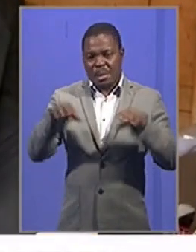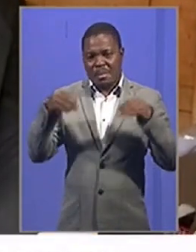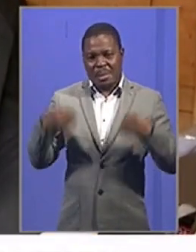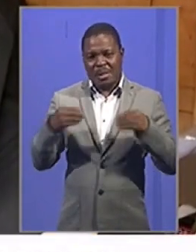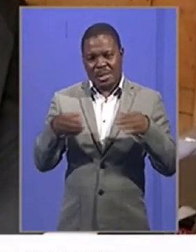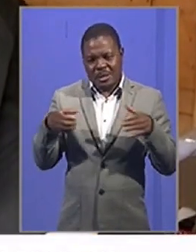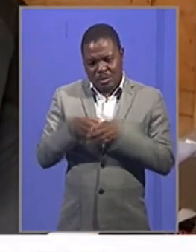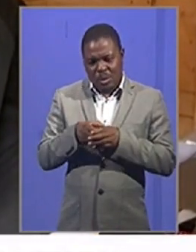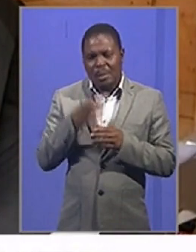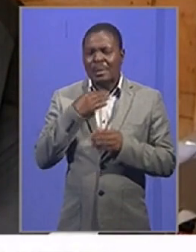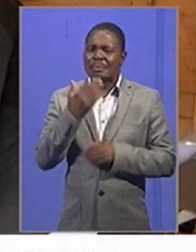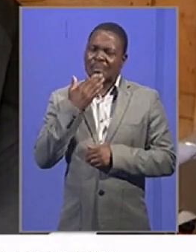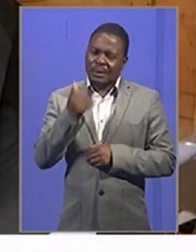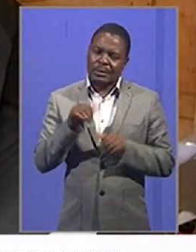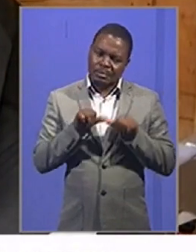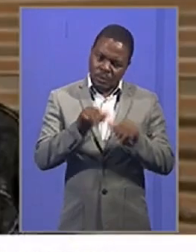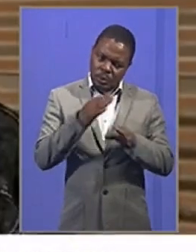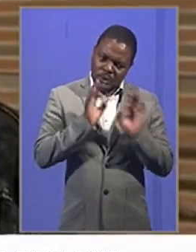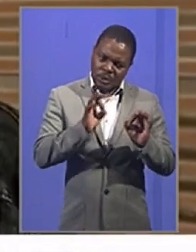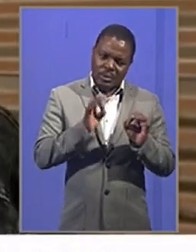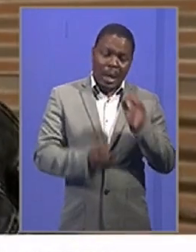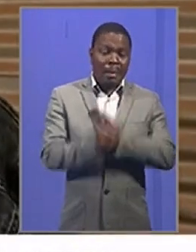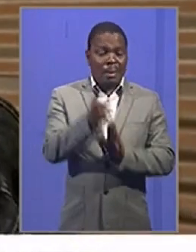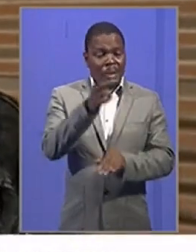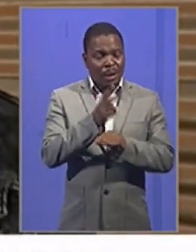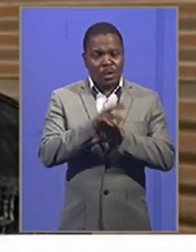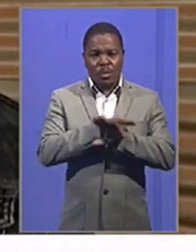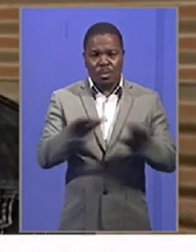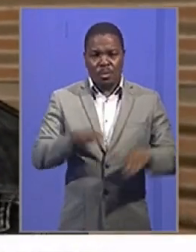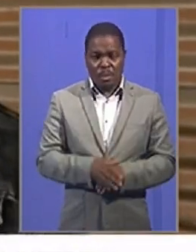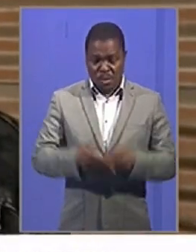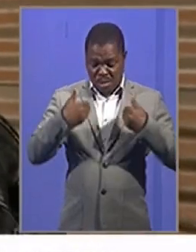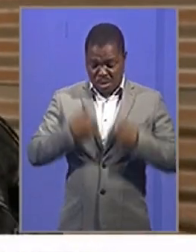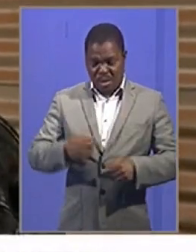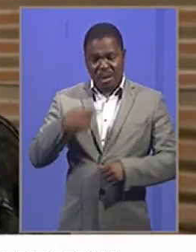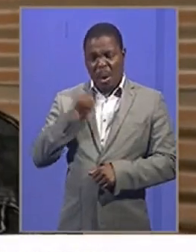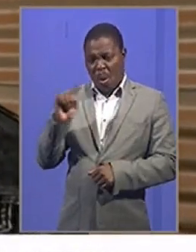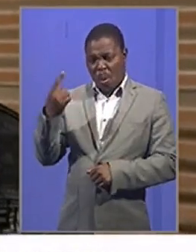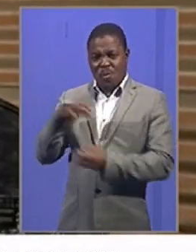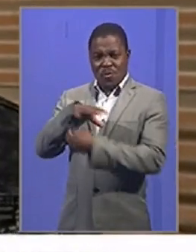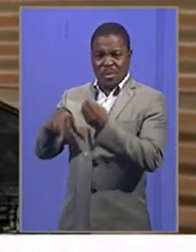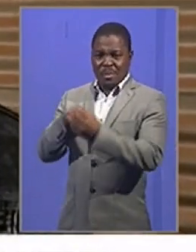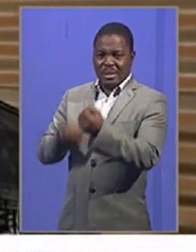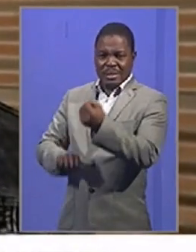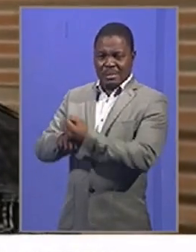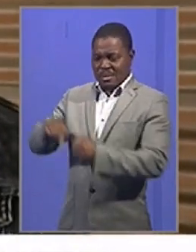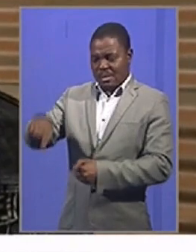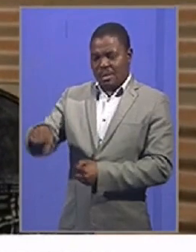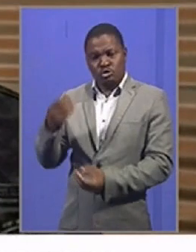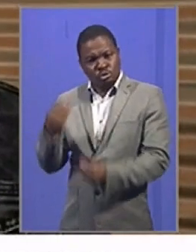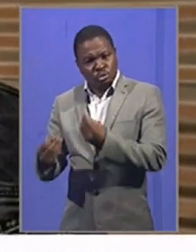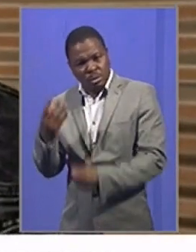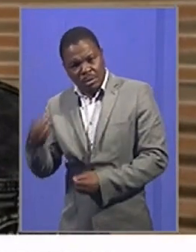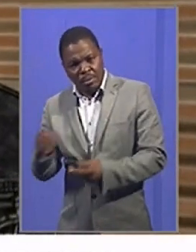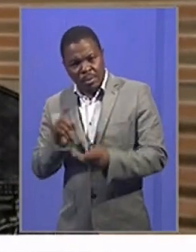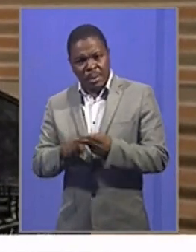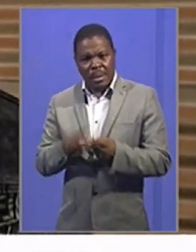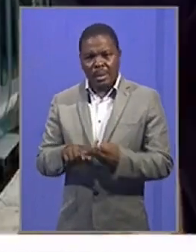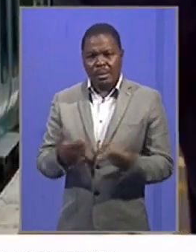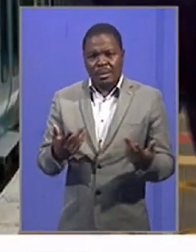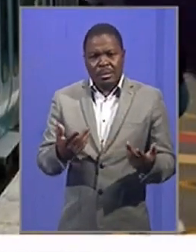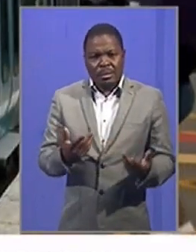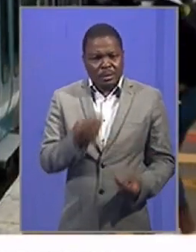efoge go ipoeletsa ga seo se diragetseng. Hona bana ke breadwinner le mpona ke la so ke me ke na le bana a ona bana ba ba rekang bana